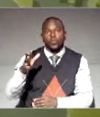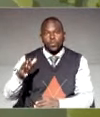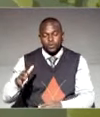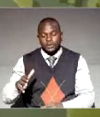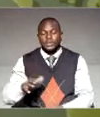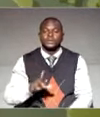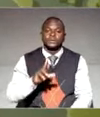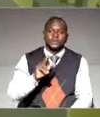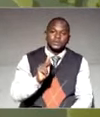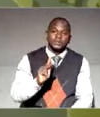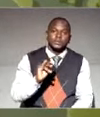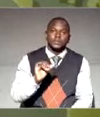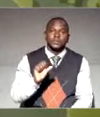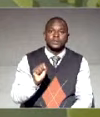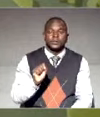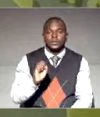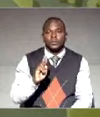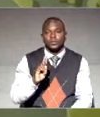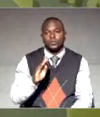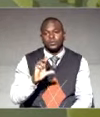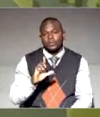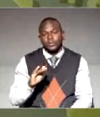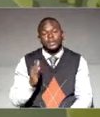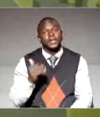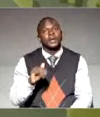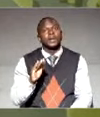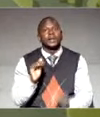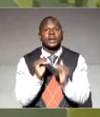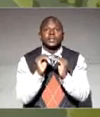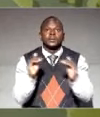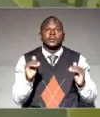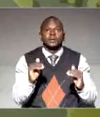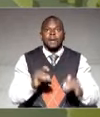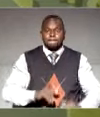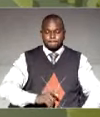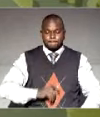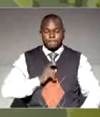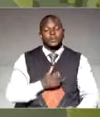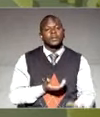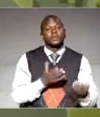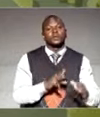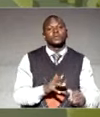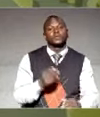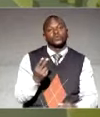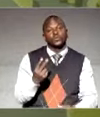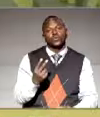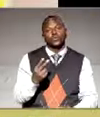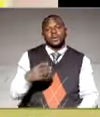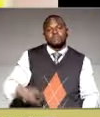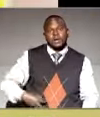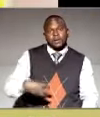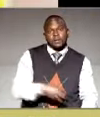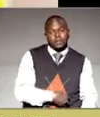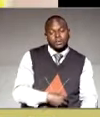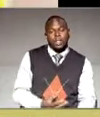Ronald Chibule, has exhibited a high level of courage following the death of his two-year-old twins